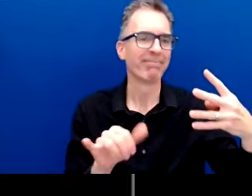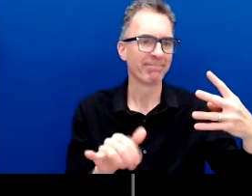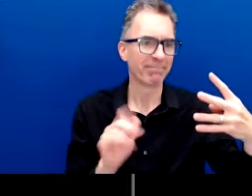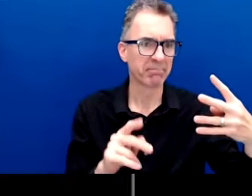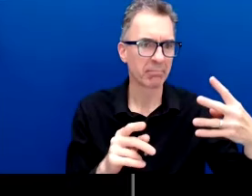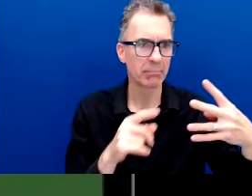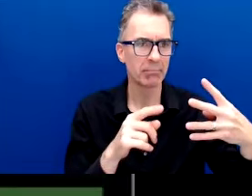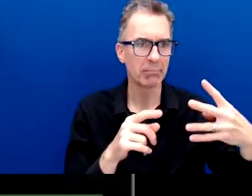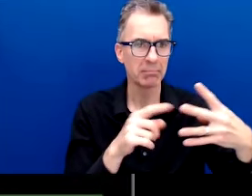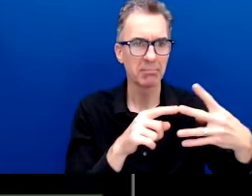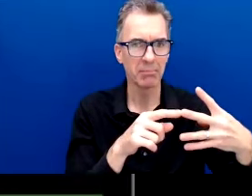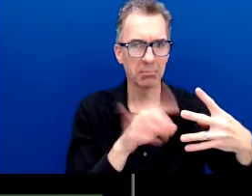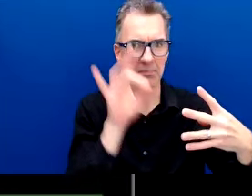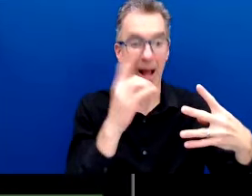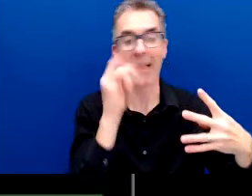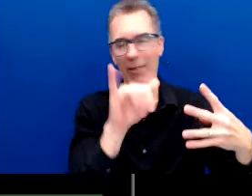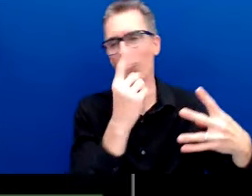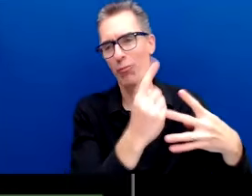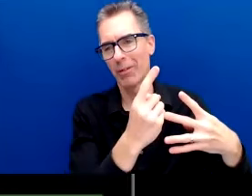I'm going to get it correct this time. Woohoo!